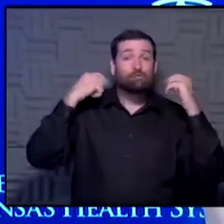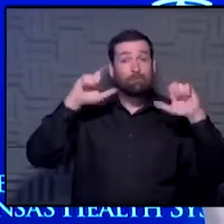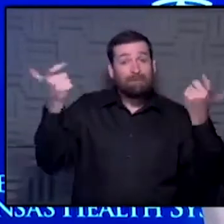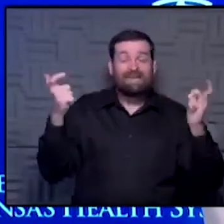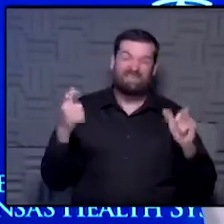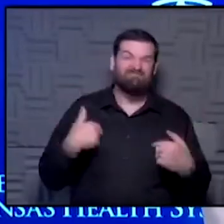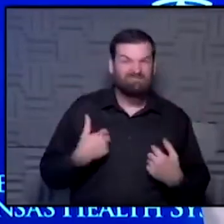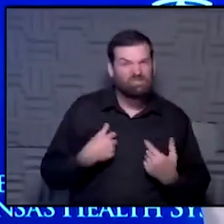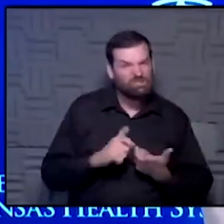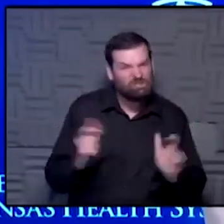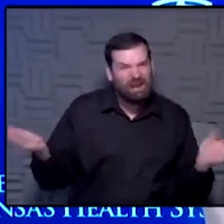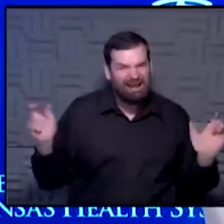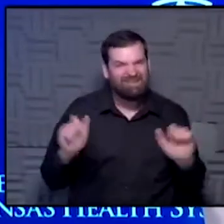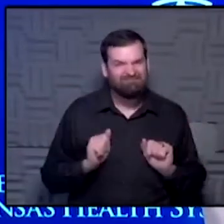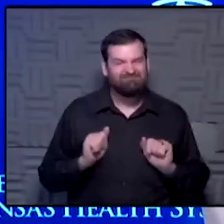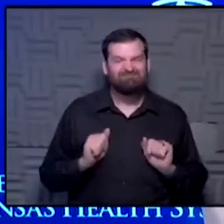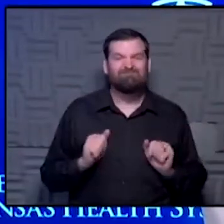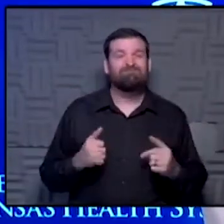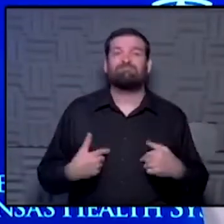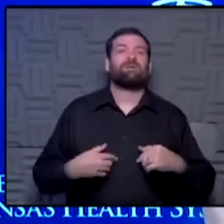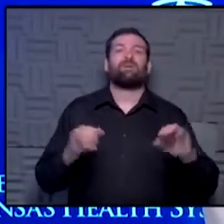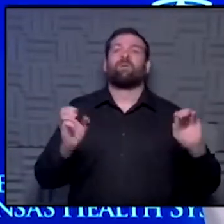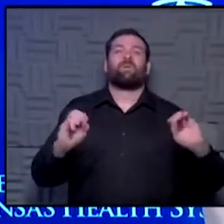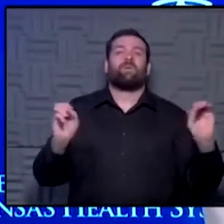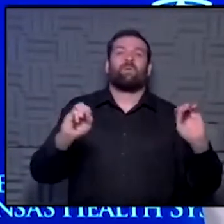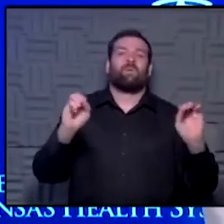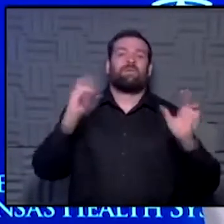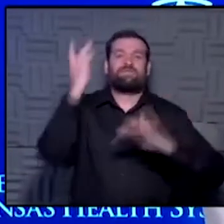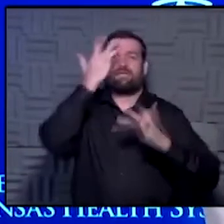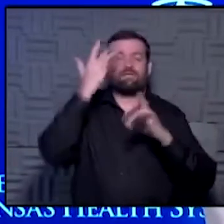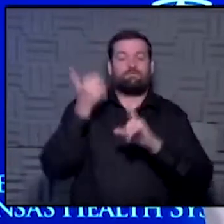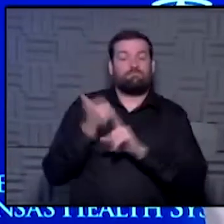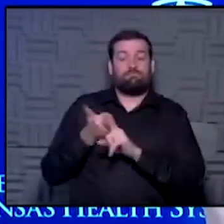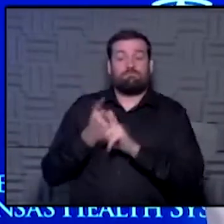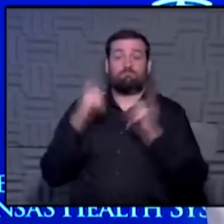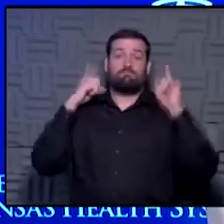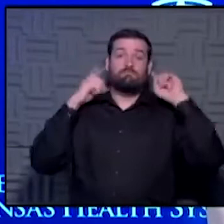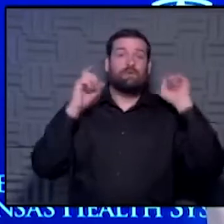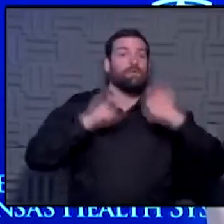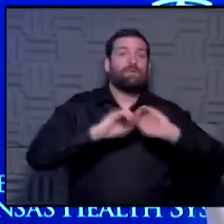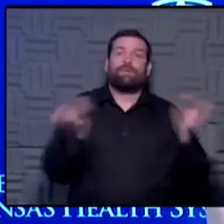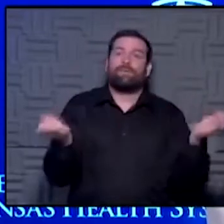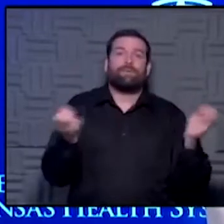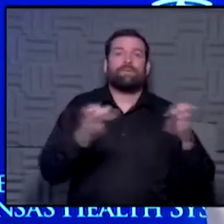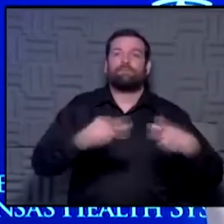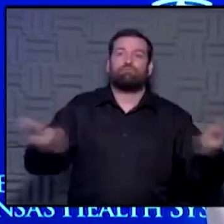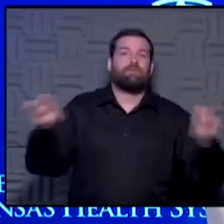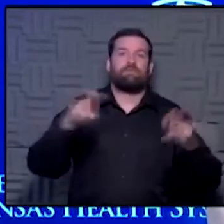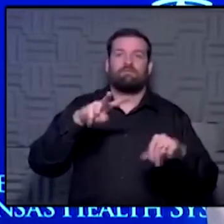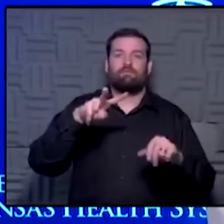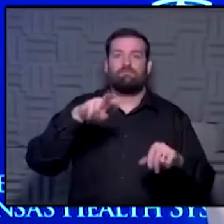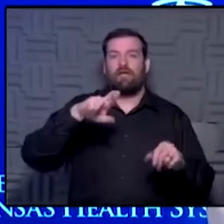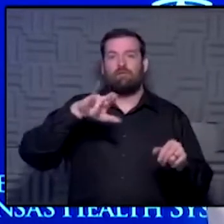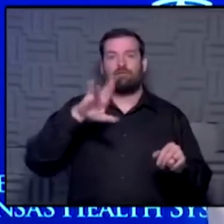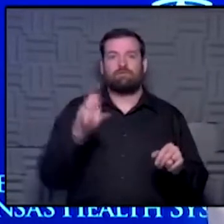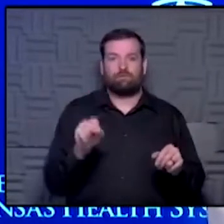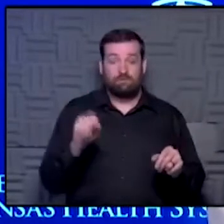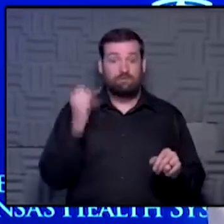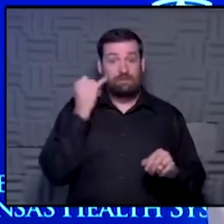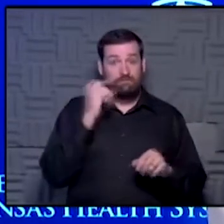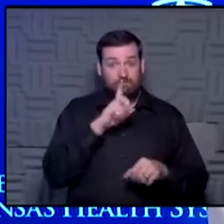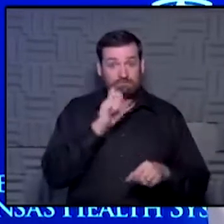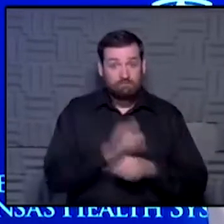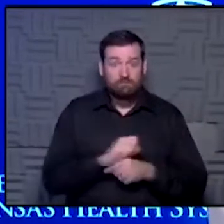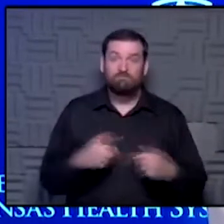gigantic, I have not gotten sick because the ears do not transmit the virus. If the ears transmitted the virus, I would be